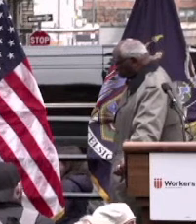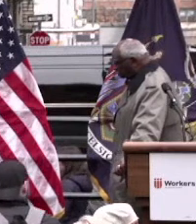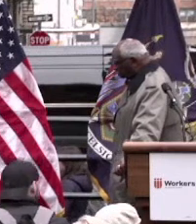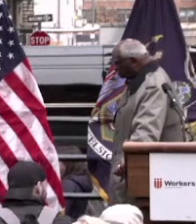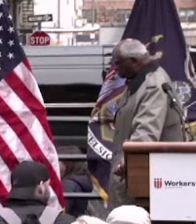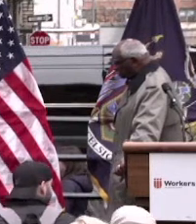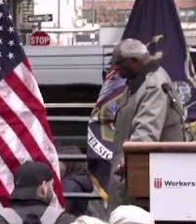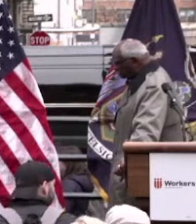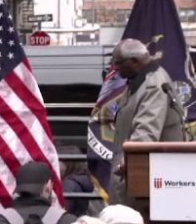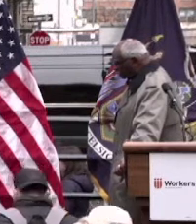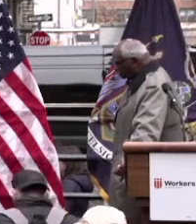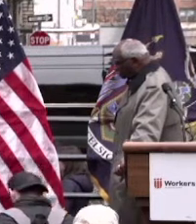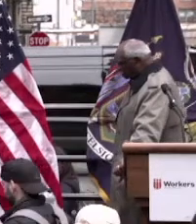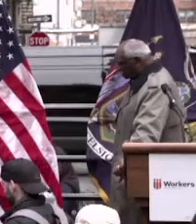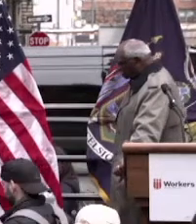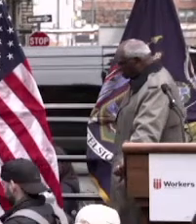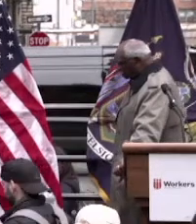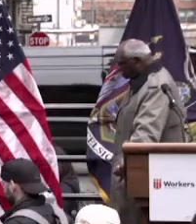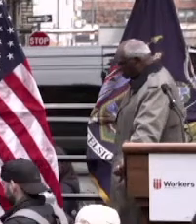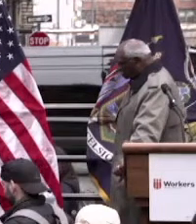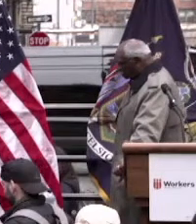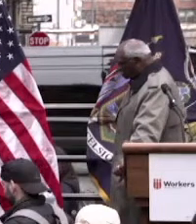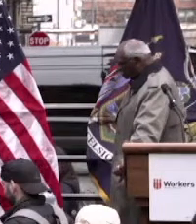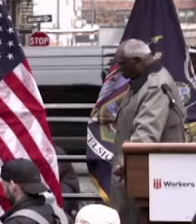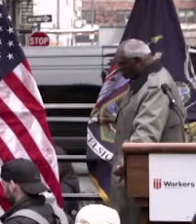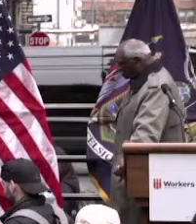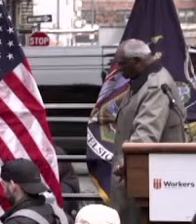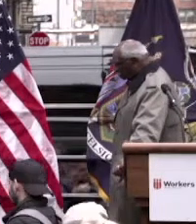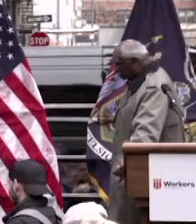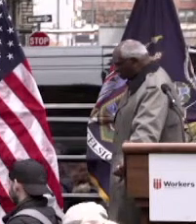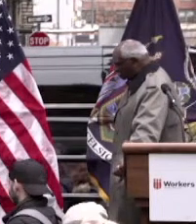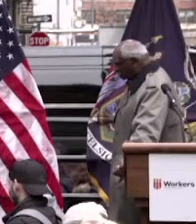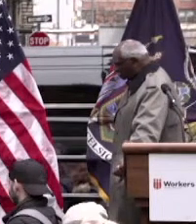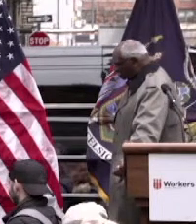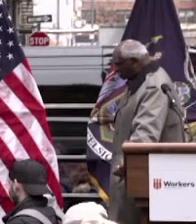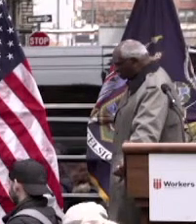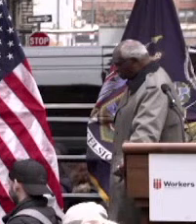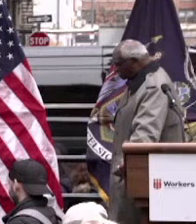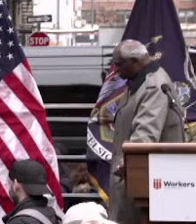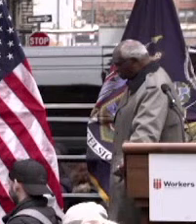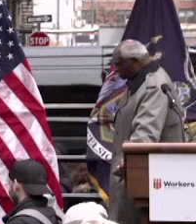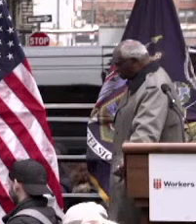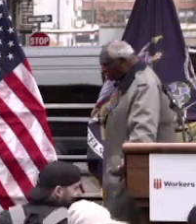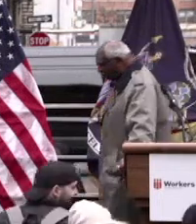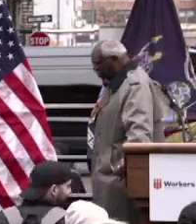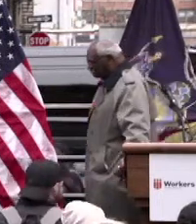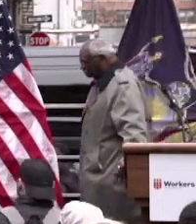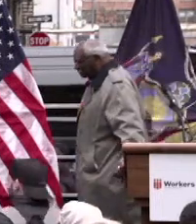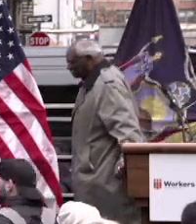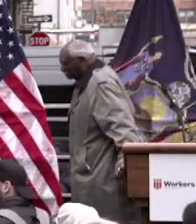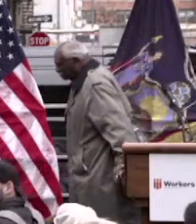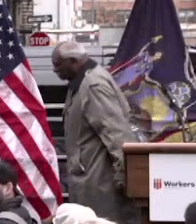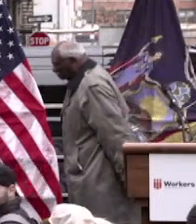Bessie Dashevsky, age 21. Clara Dockman, 19.